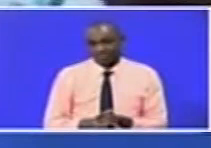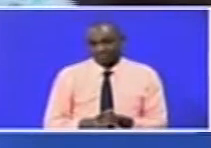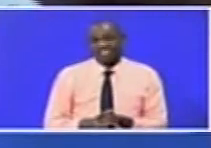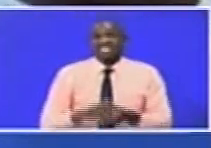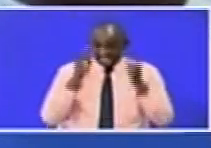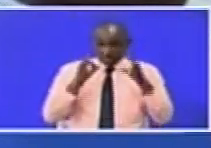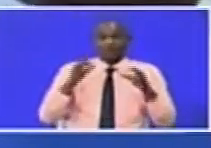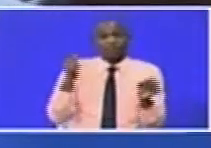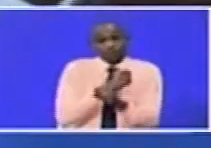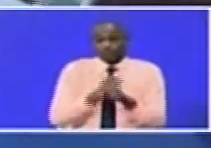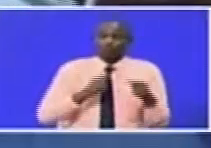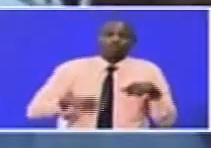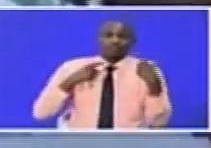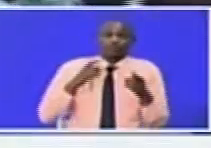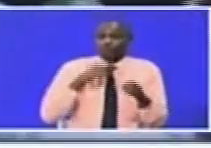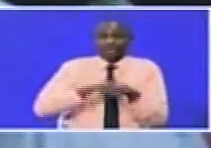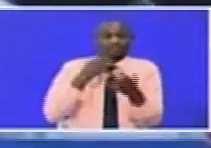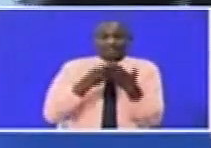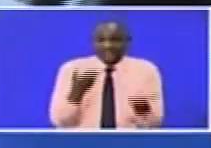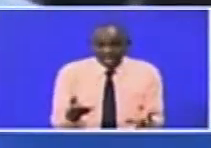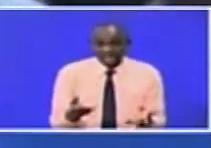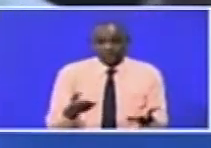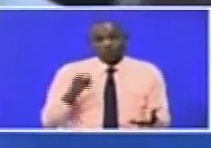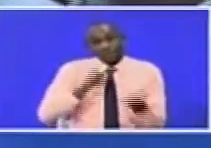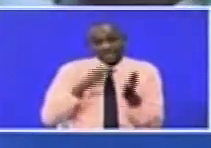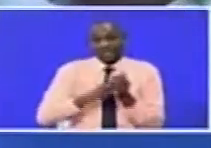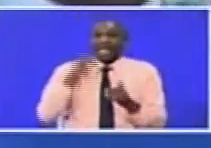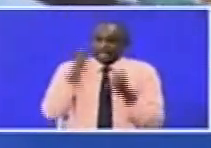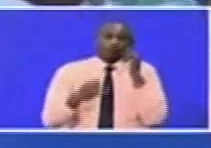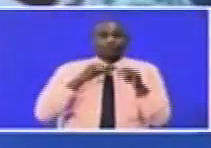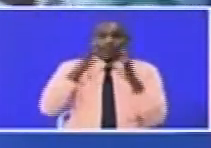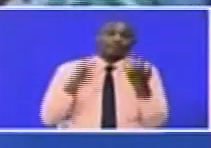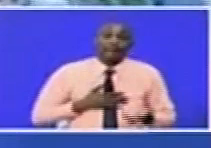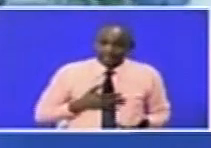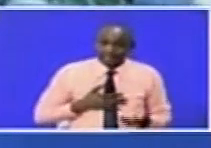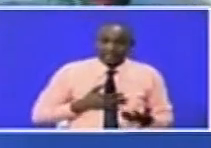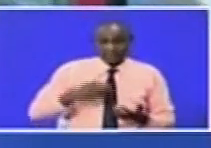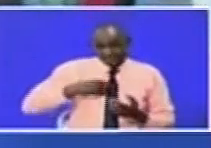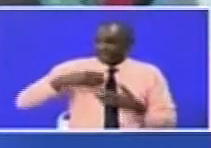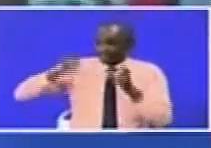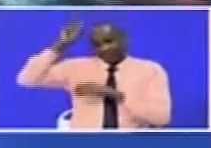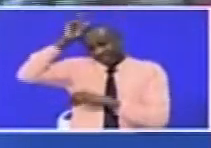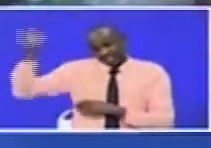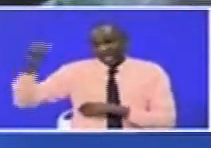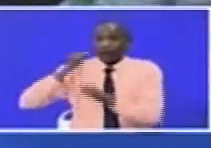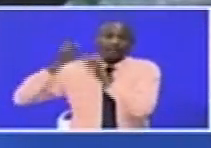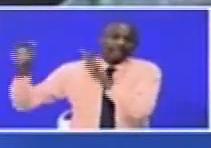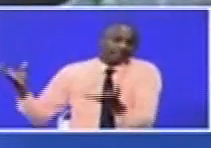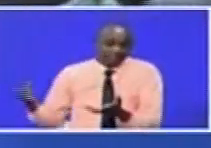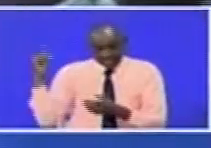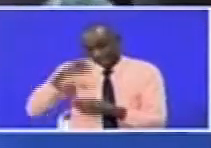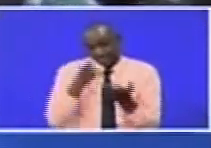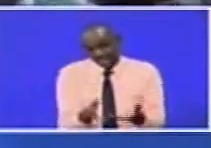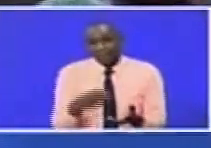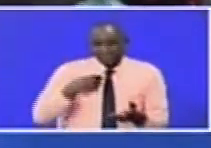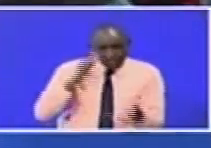If I can no longer make a living doing this job, then it will be the end of my family. I left the village because there was nothing to do, and I'm not going